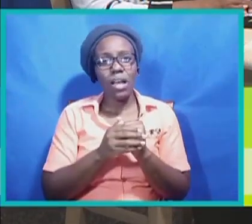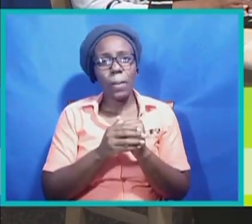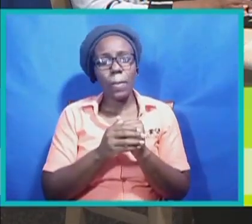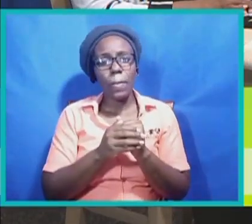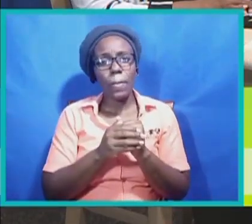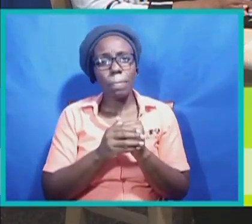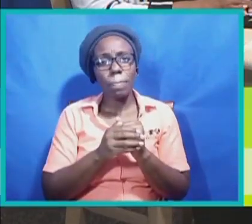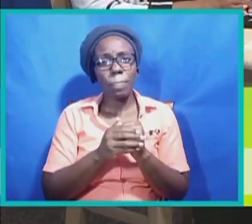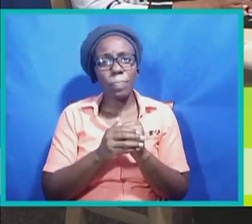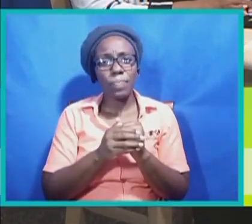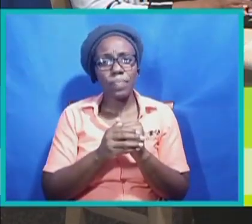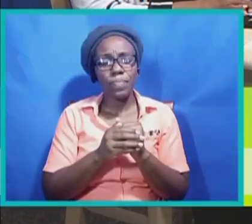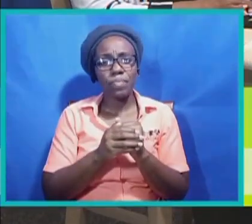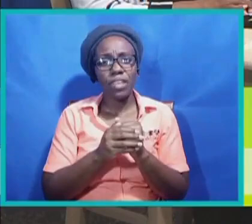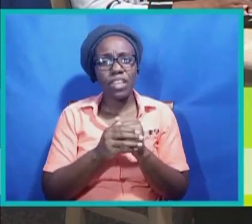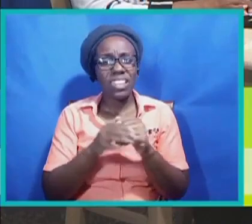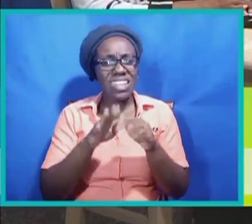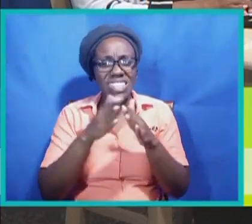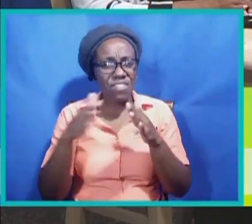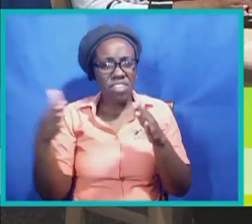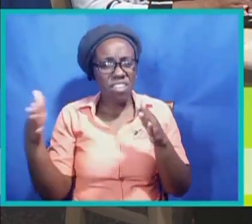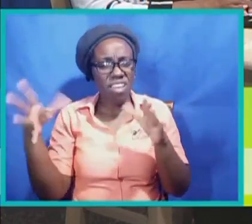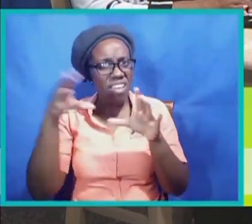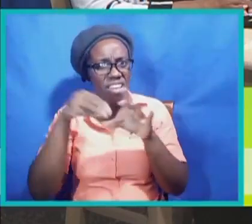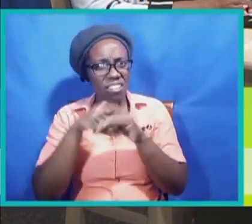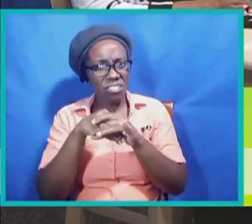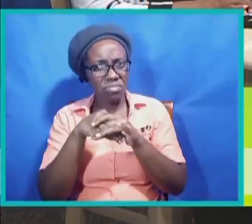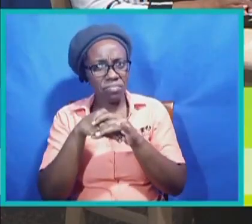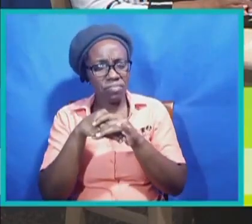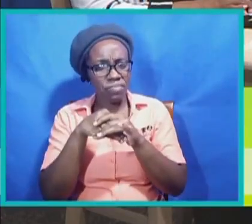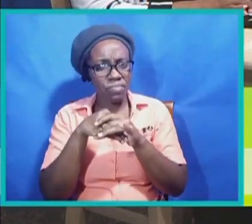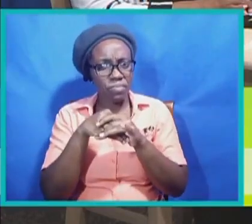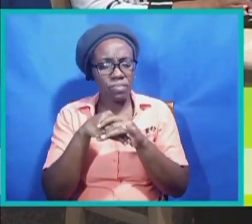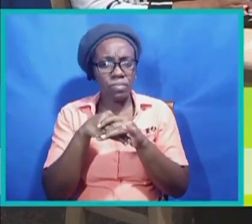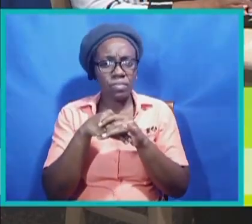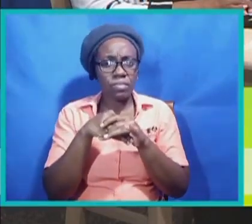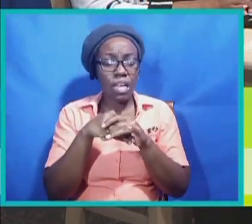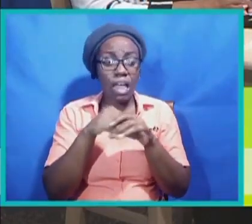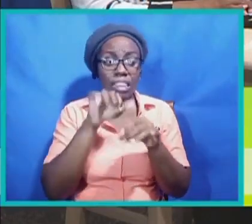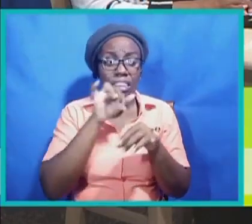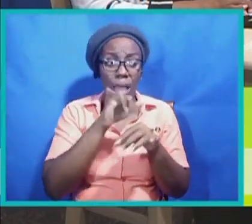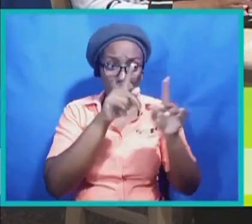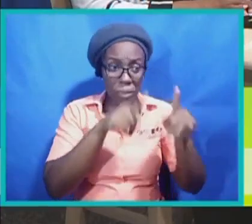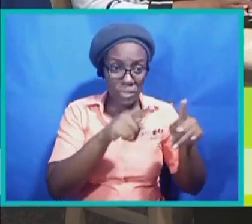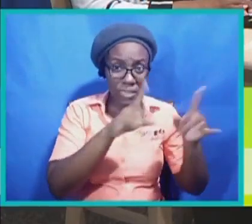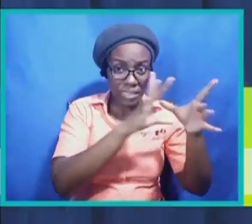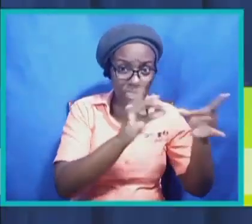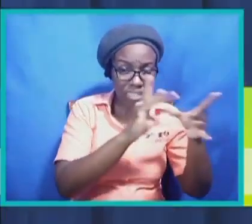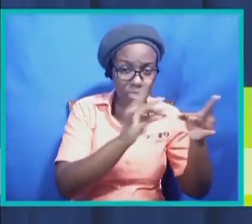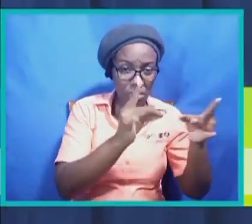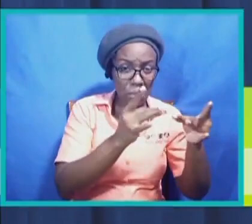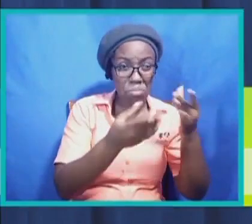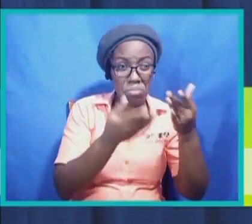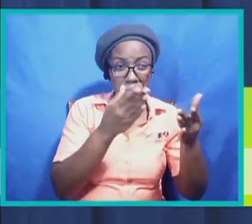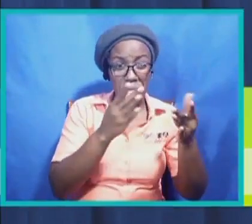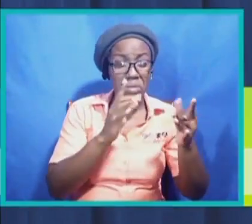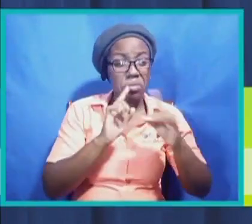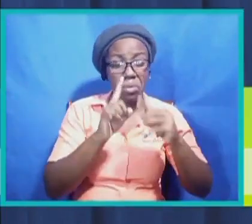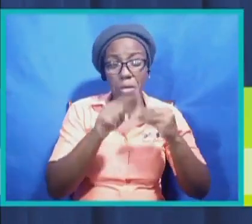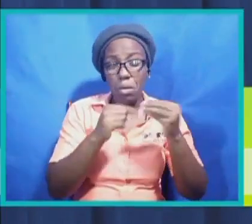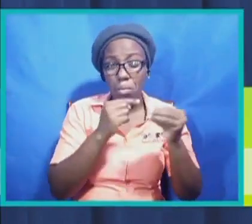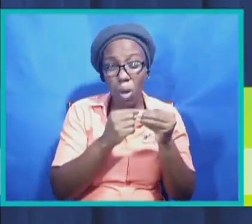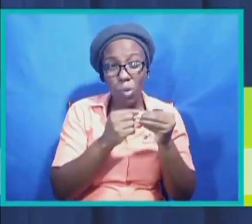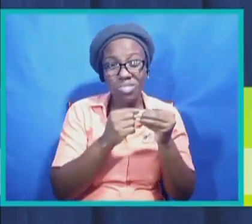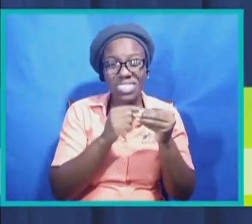to is the need for some degree of flexibility in terms of curriculum and curriculum implementation at the secondary school